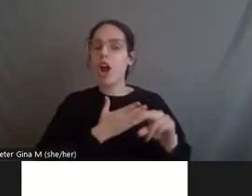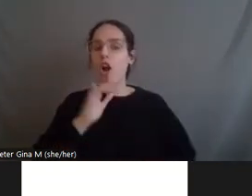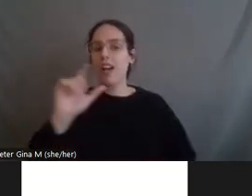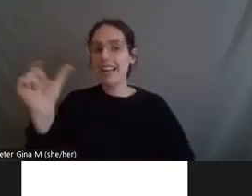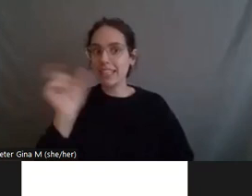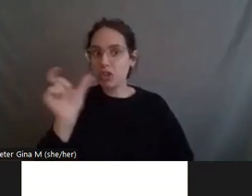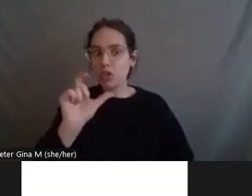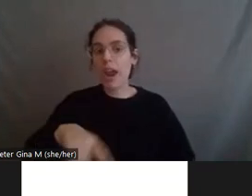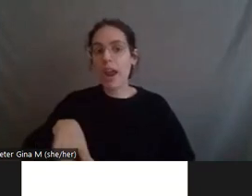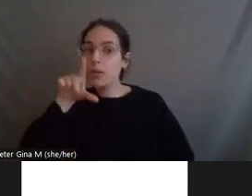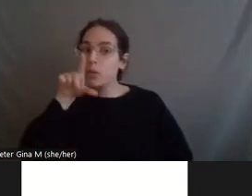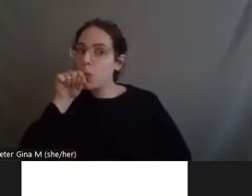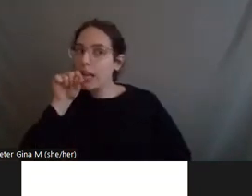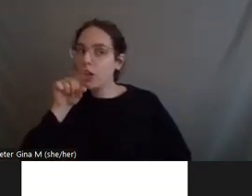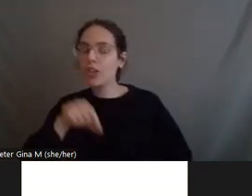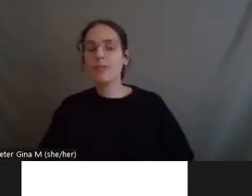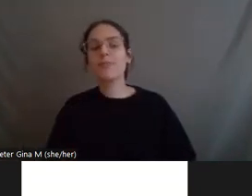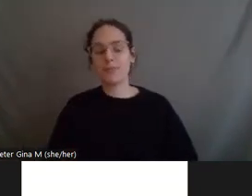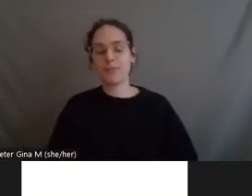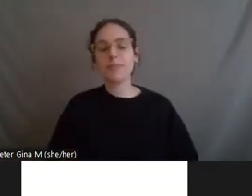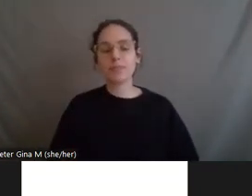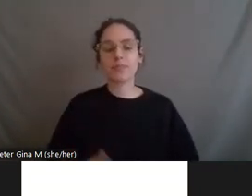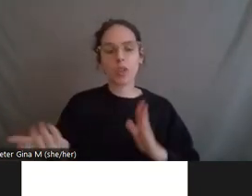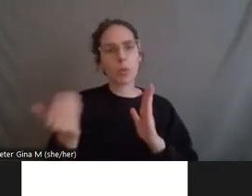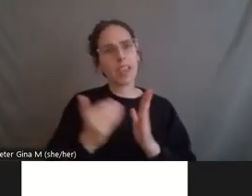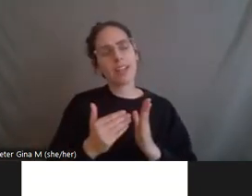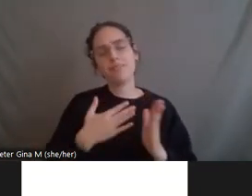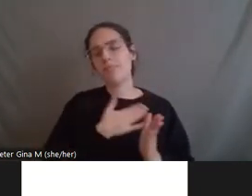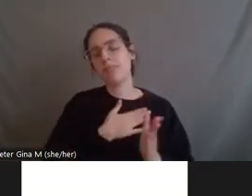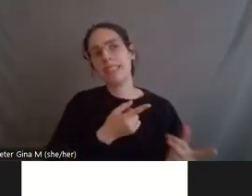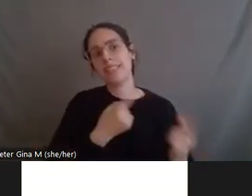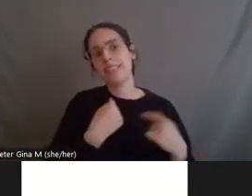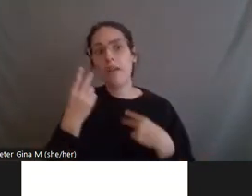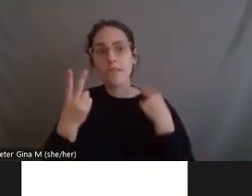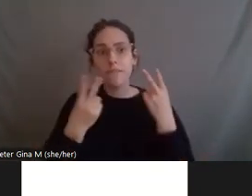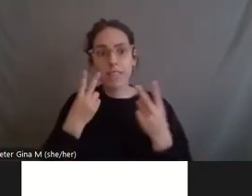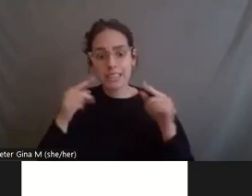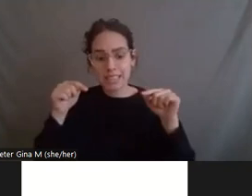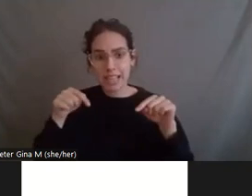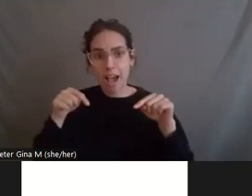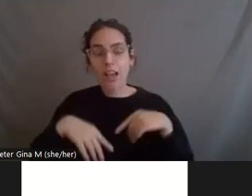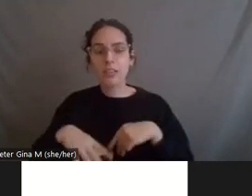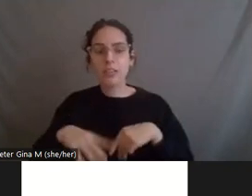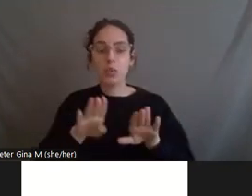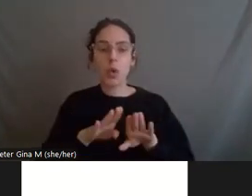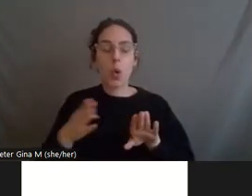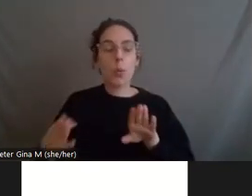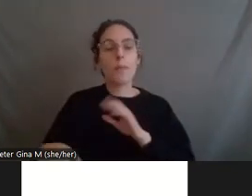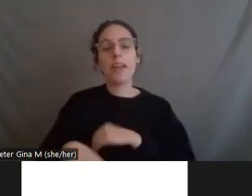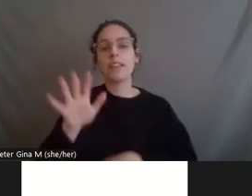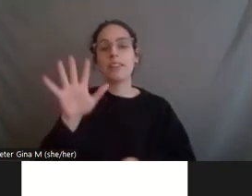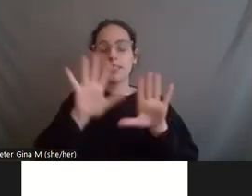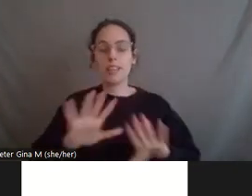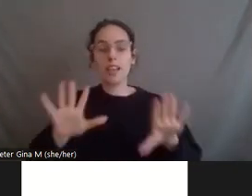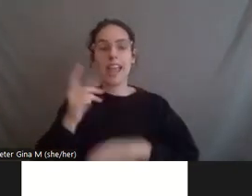things about to happen. And again, please come visit us. We're open Sundays, Tuesdays, Thursdays, and Fridays.